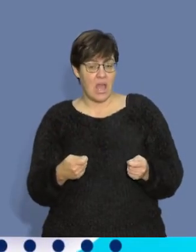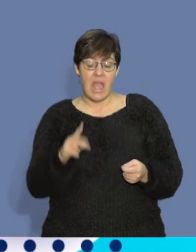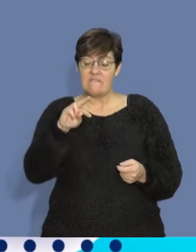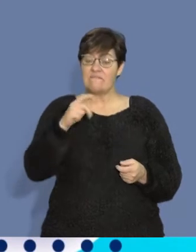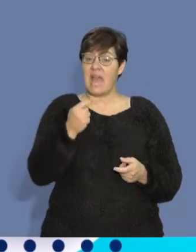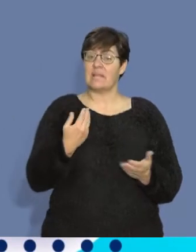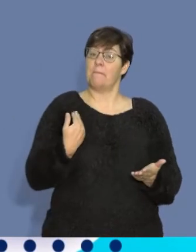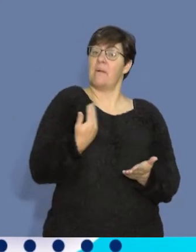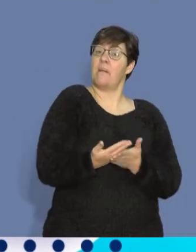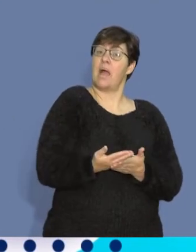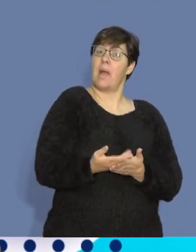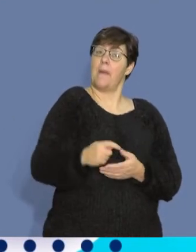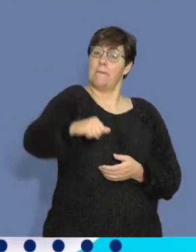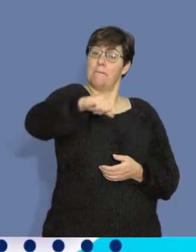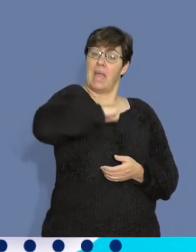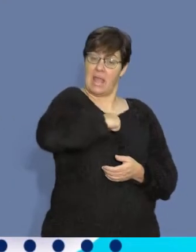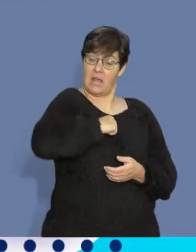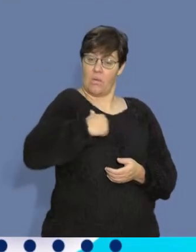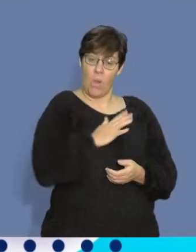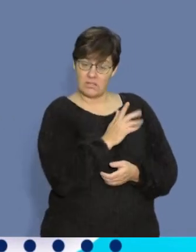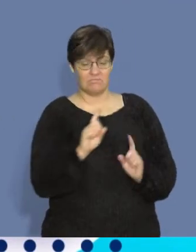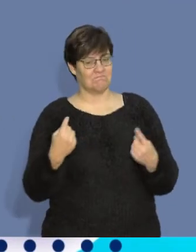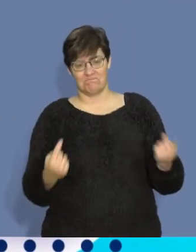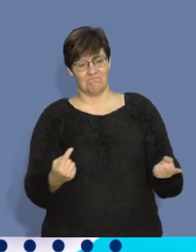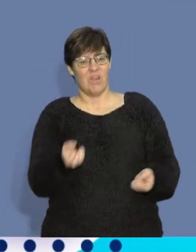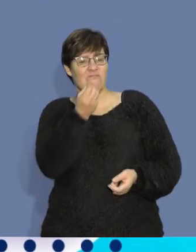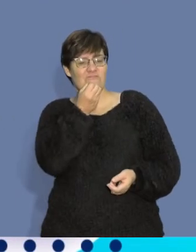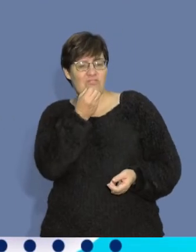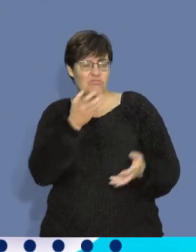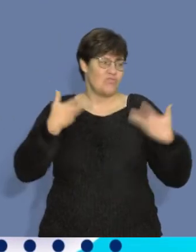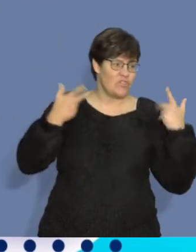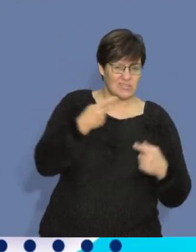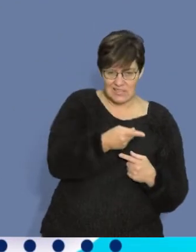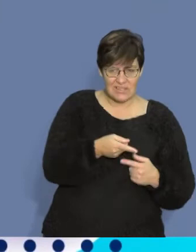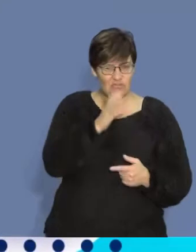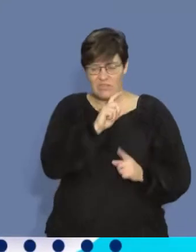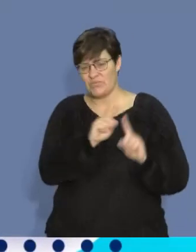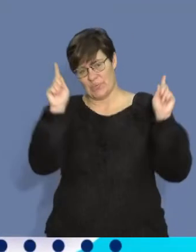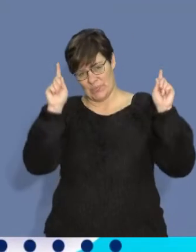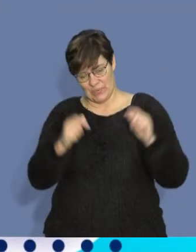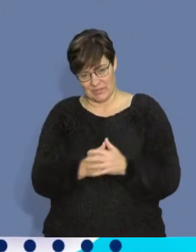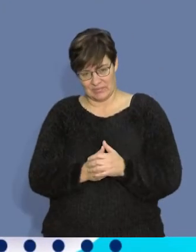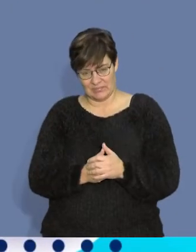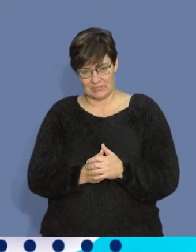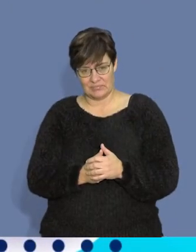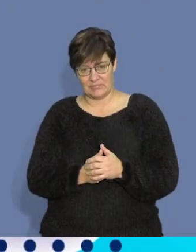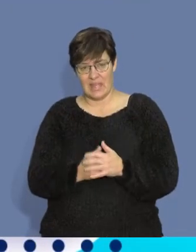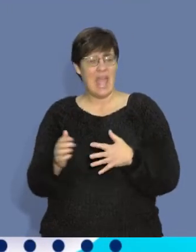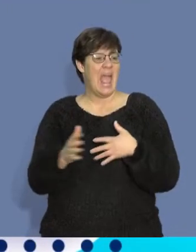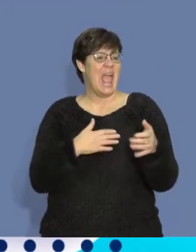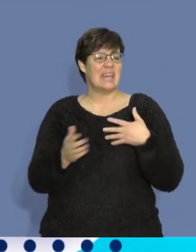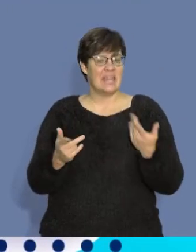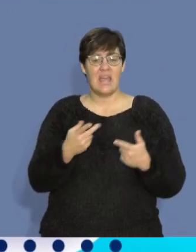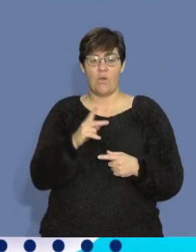you cannot claim back the VAT. Therefore, refreshments is one of them. It falls within the category of